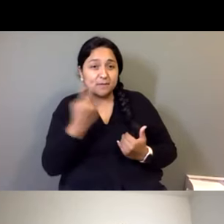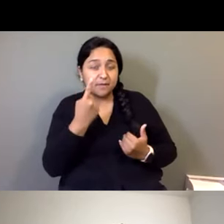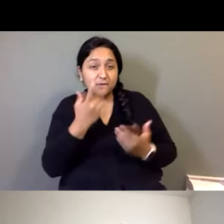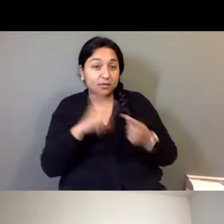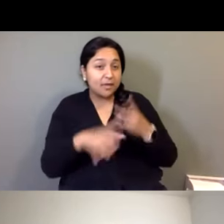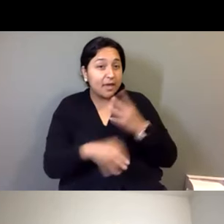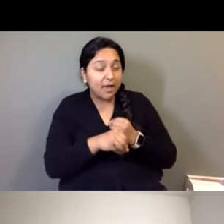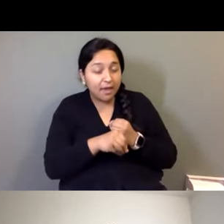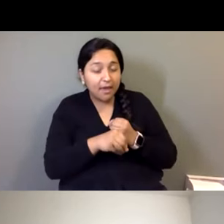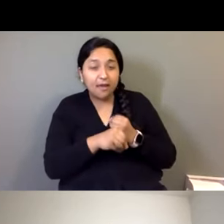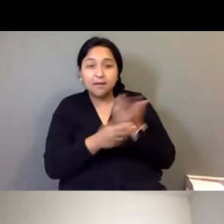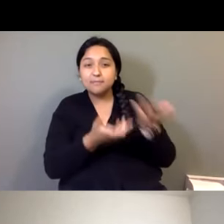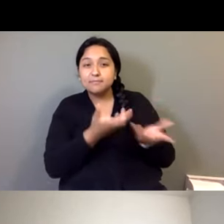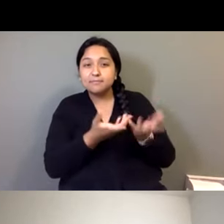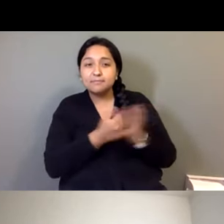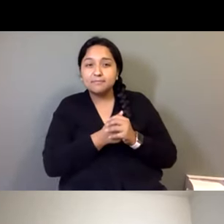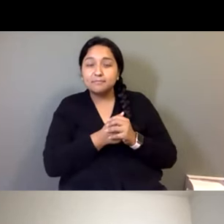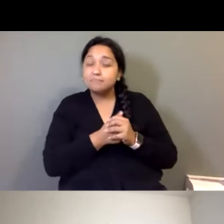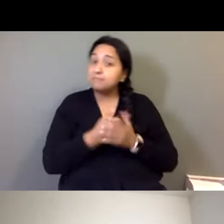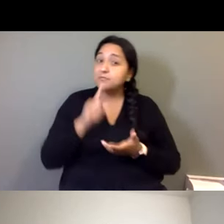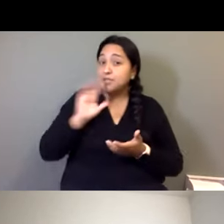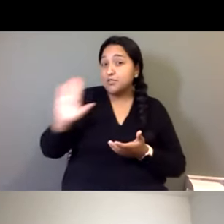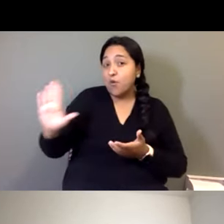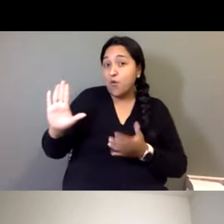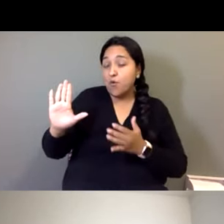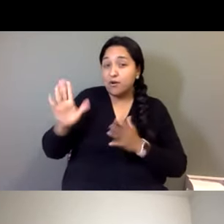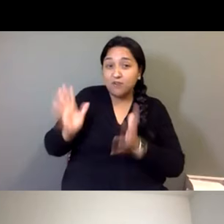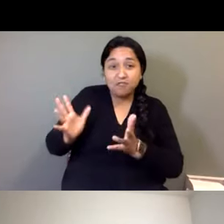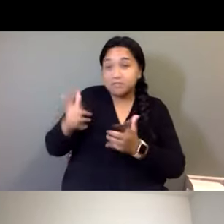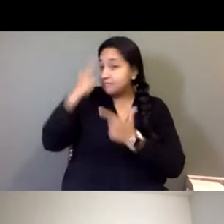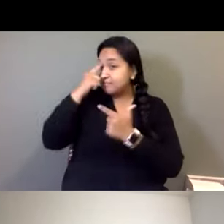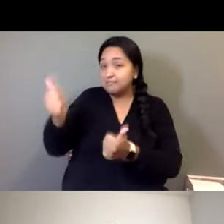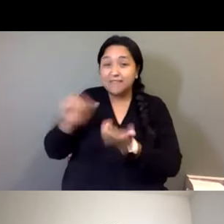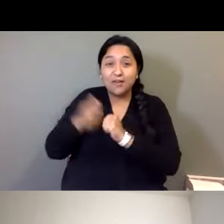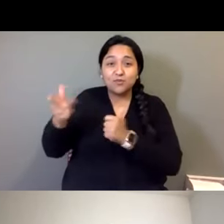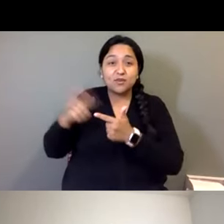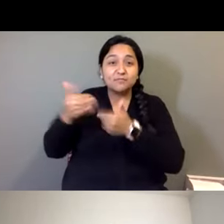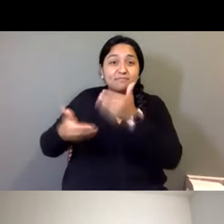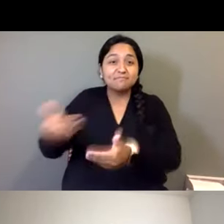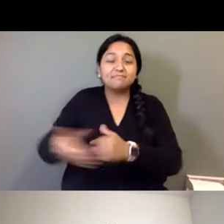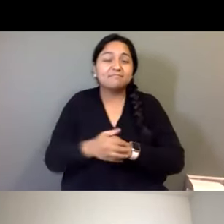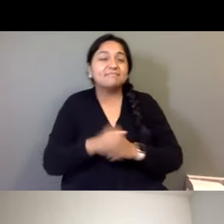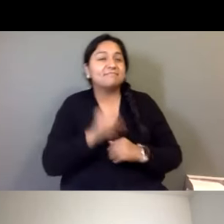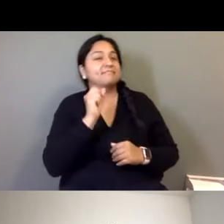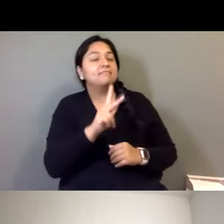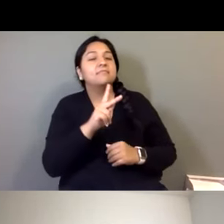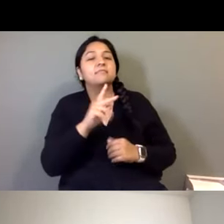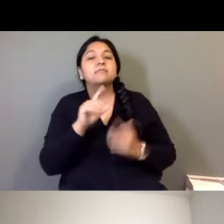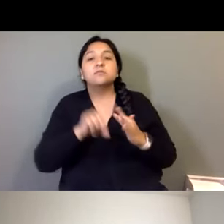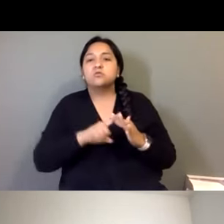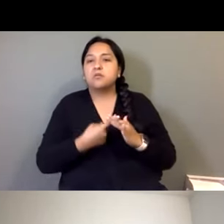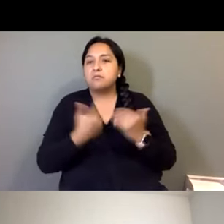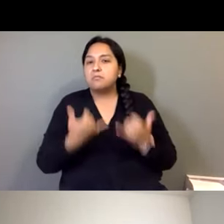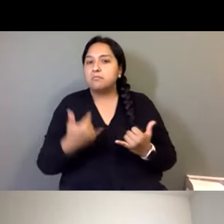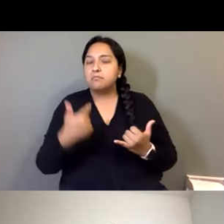to that conversation. This is your conversation. You have it how you want it. Okay. Okay. So just to start off, so